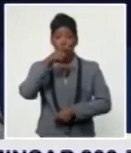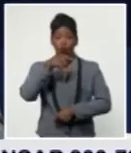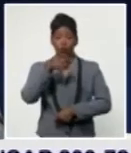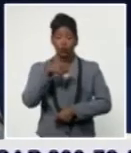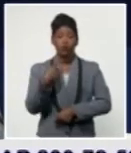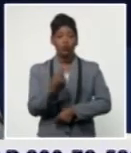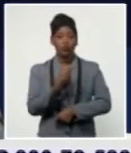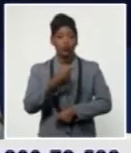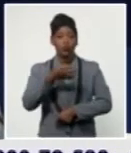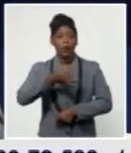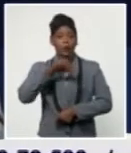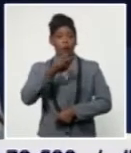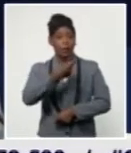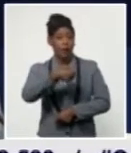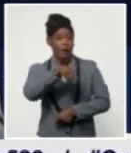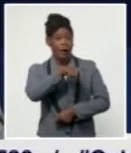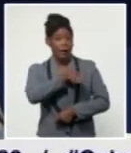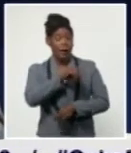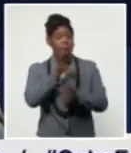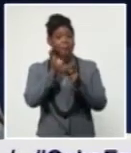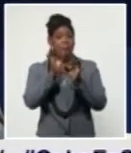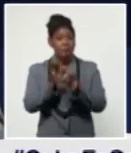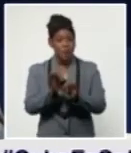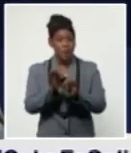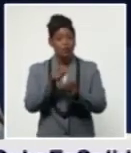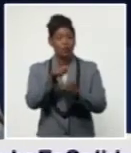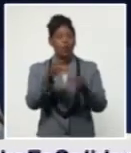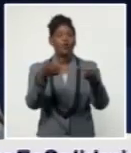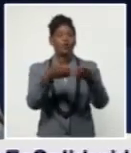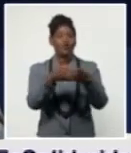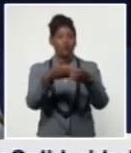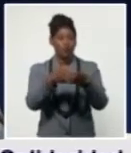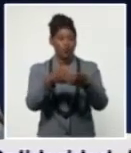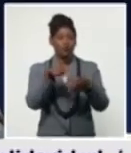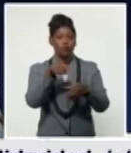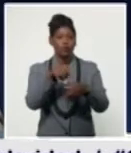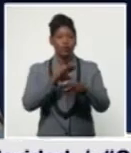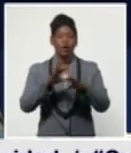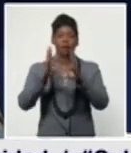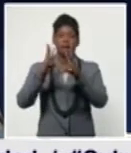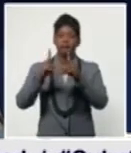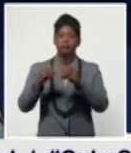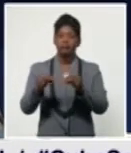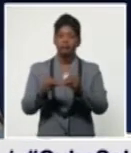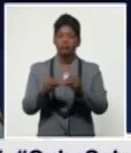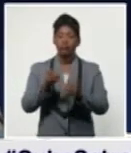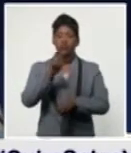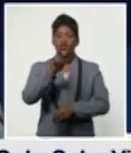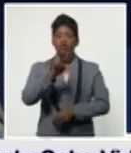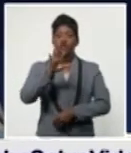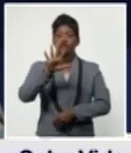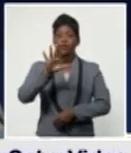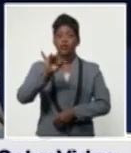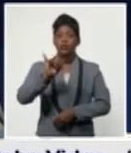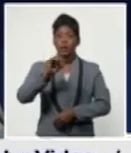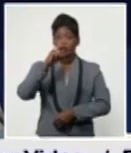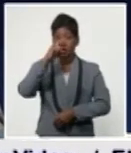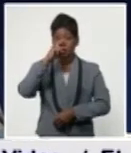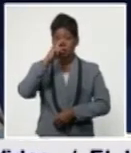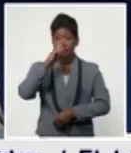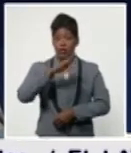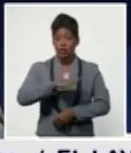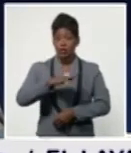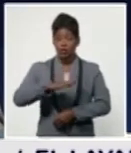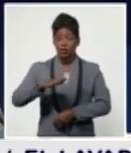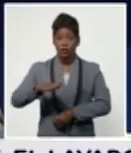this municipality, which I explained yesterday. So now there is a total of 256